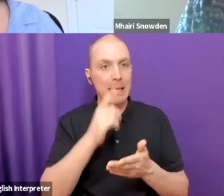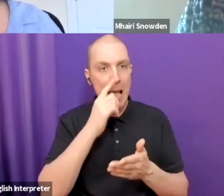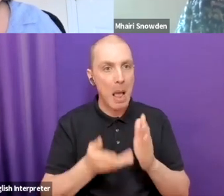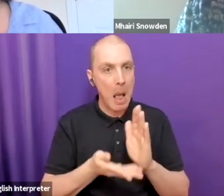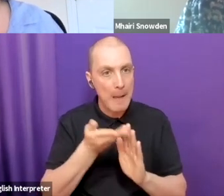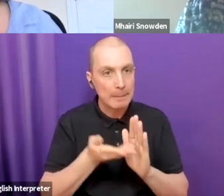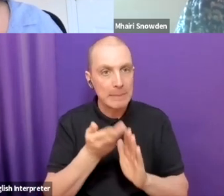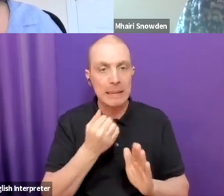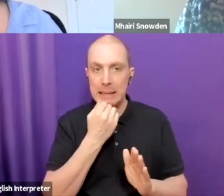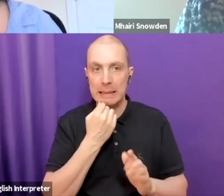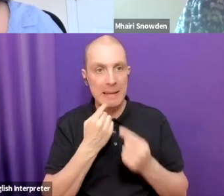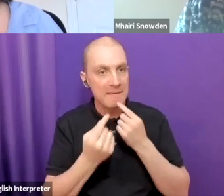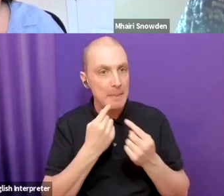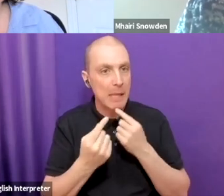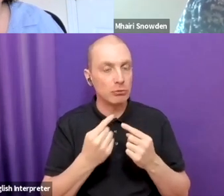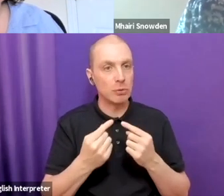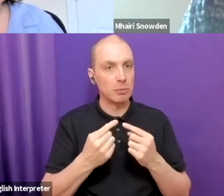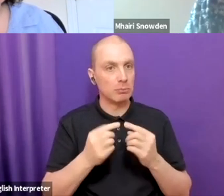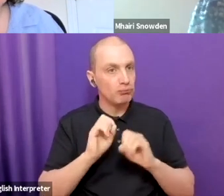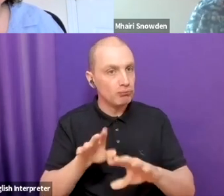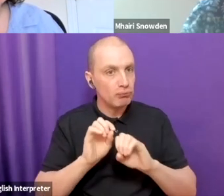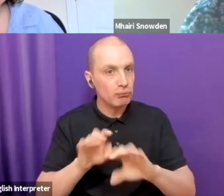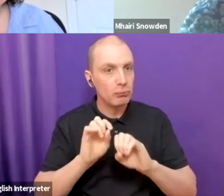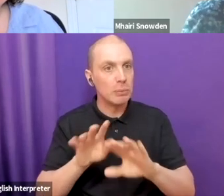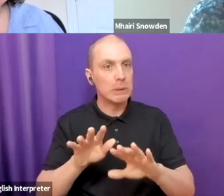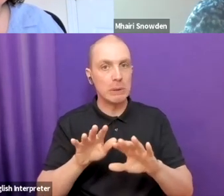send you details, so don't worry, you won't miss them.